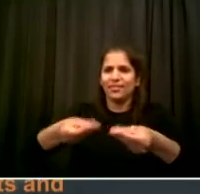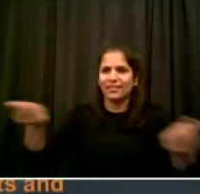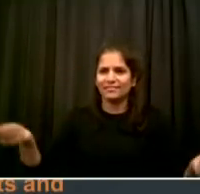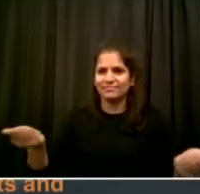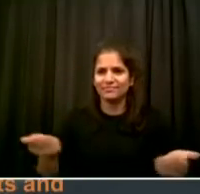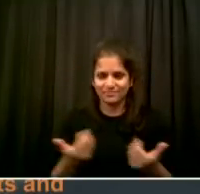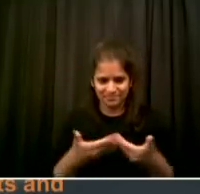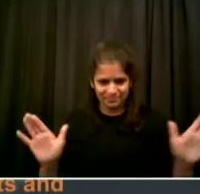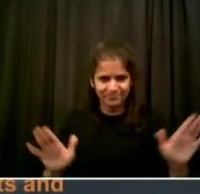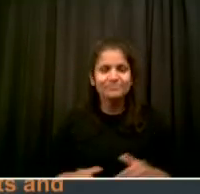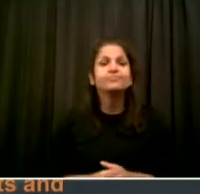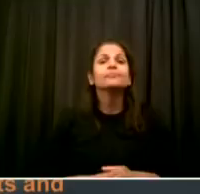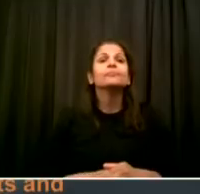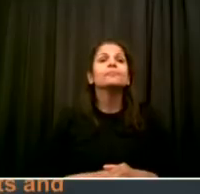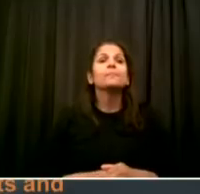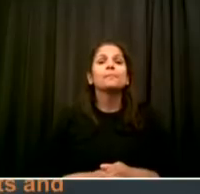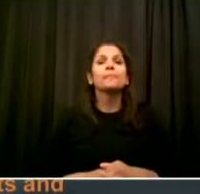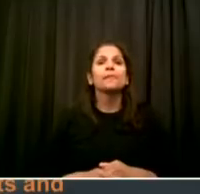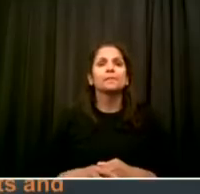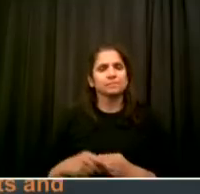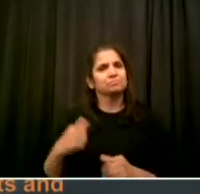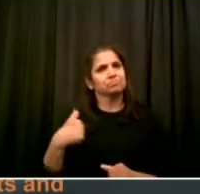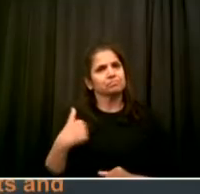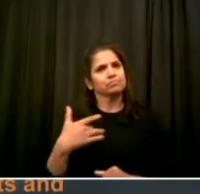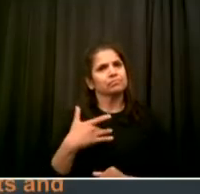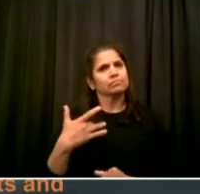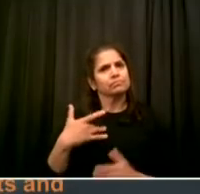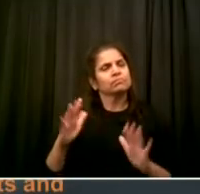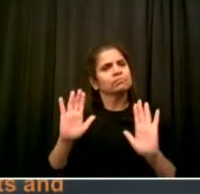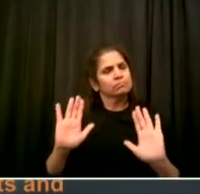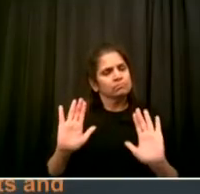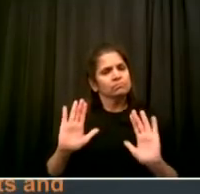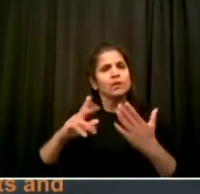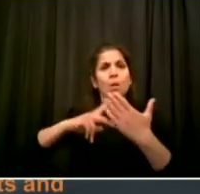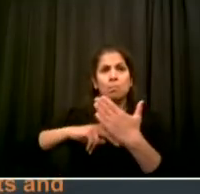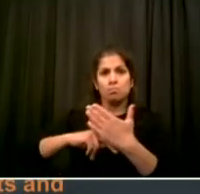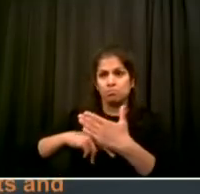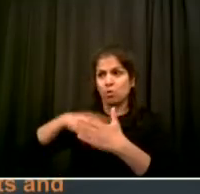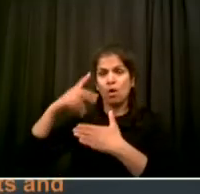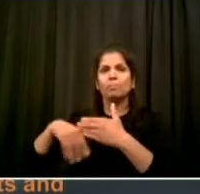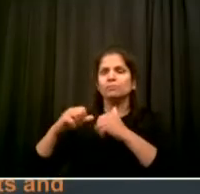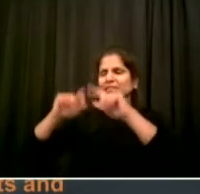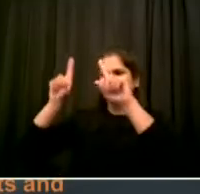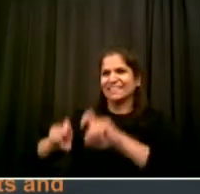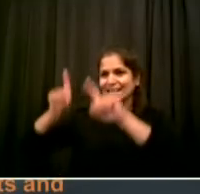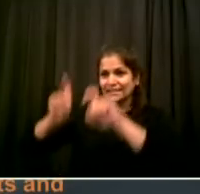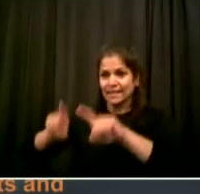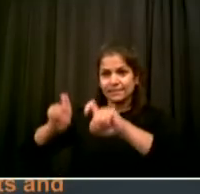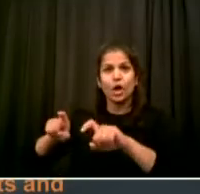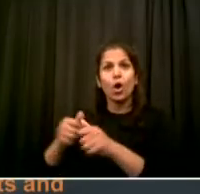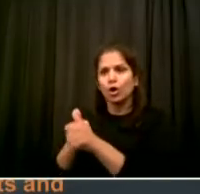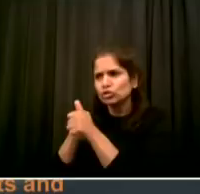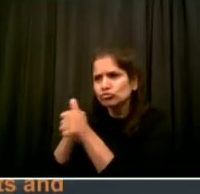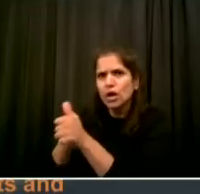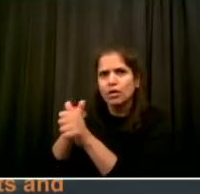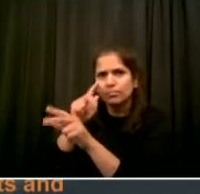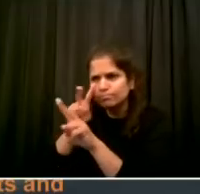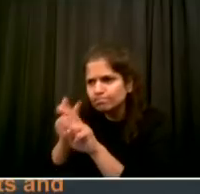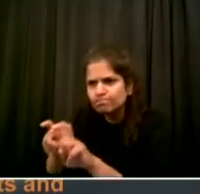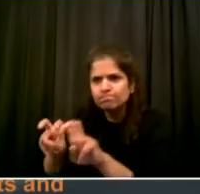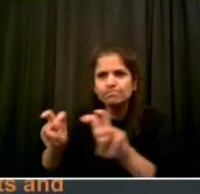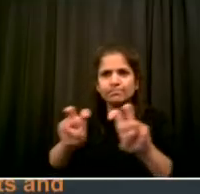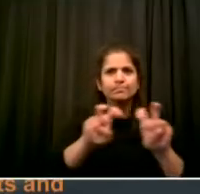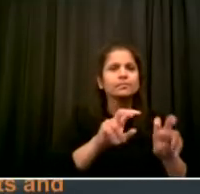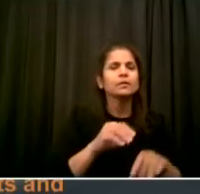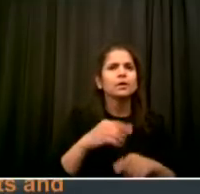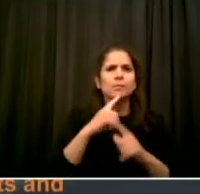impact on hastening the day when we end this era in our city. And the evidence is there from around the world. Other countries that